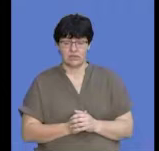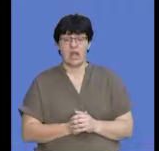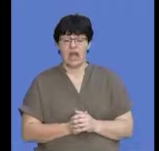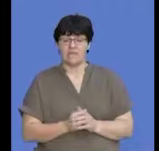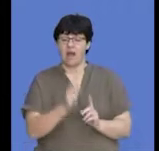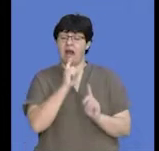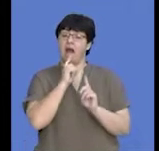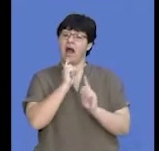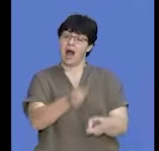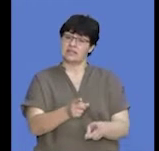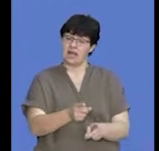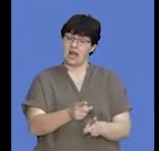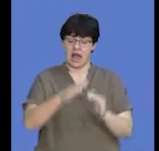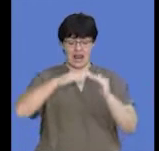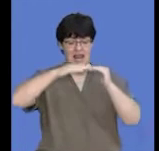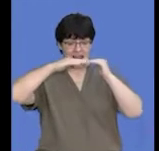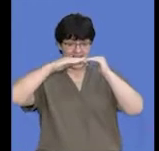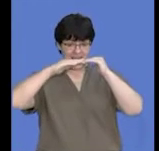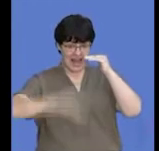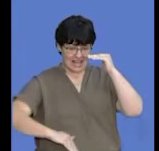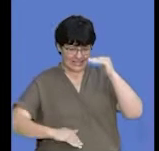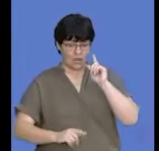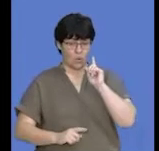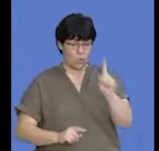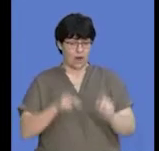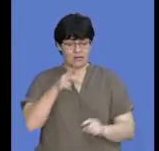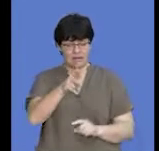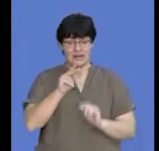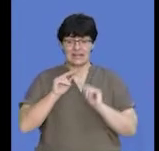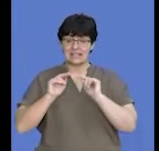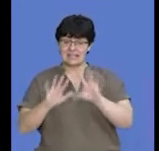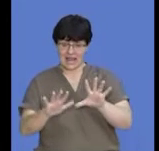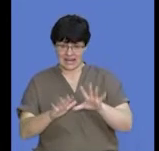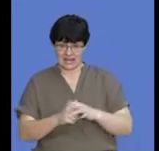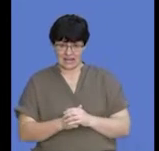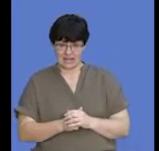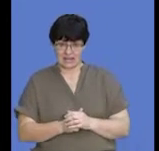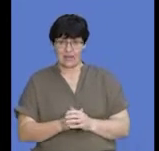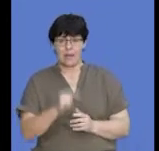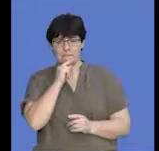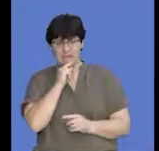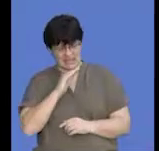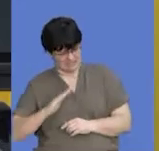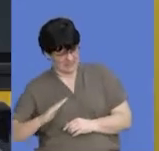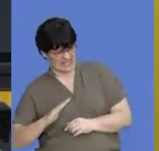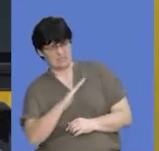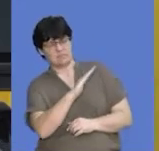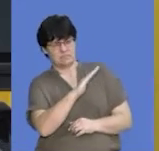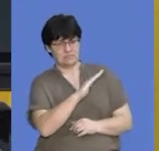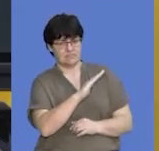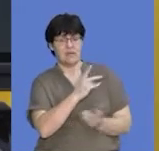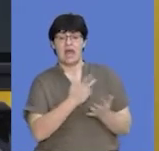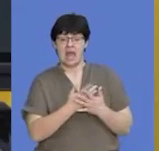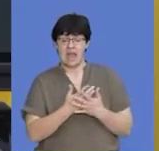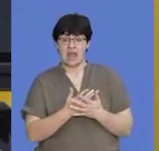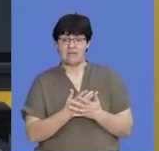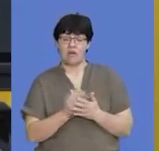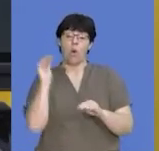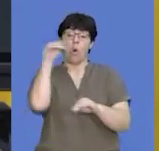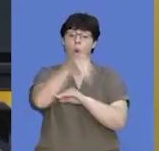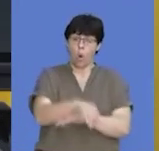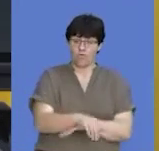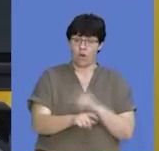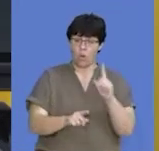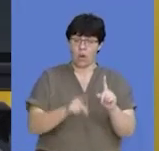an answer is less than 1:10, you can consider that a steep slope. If it's greater than